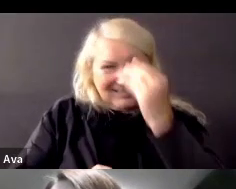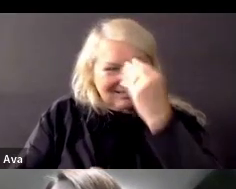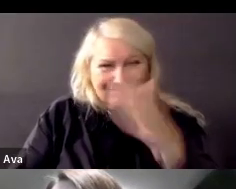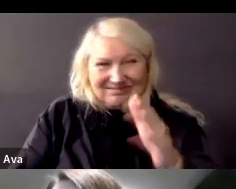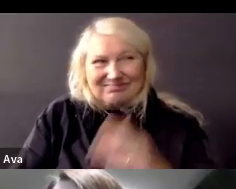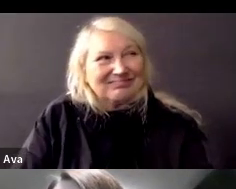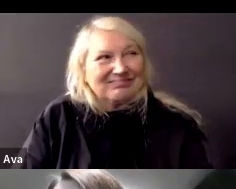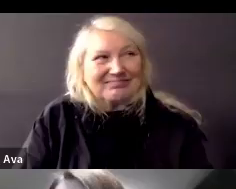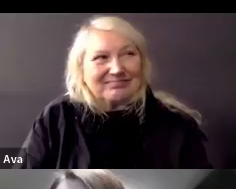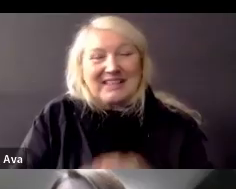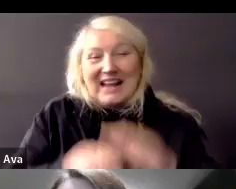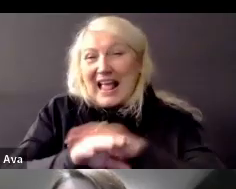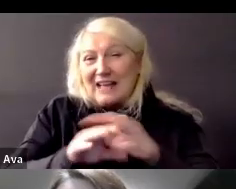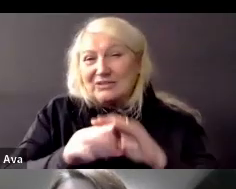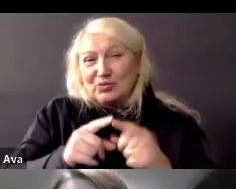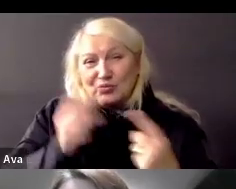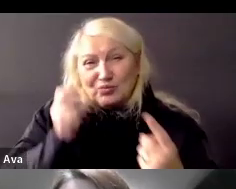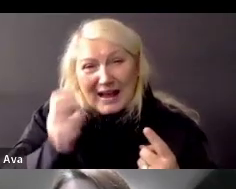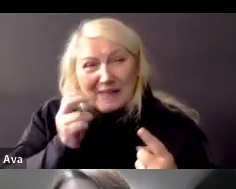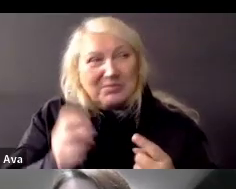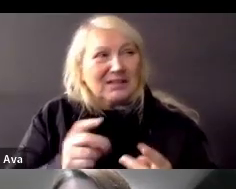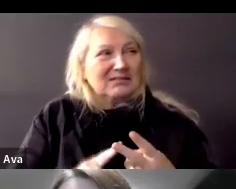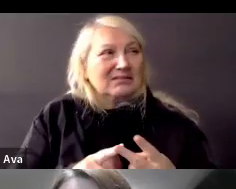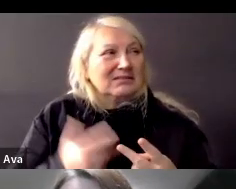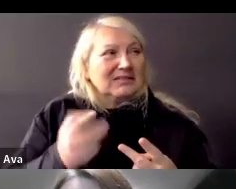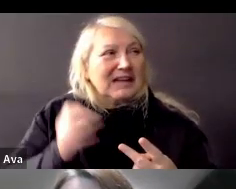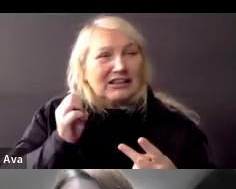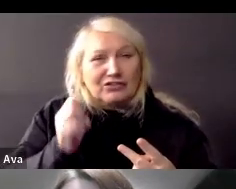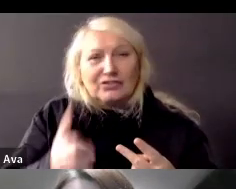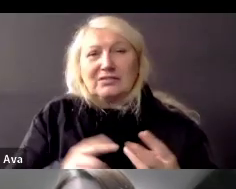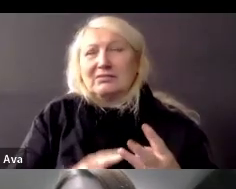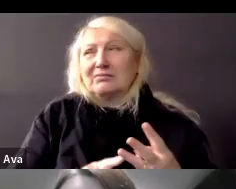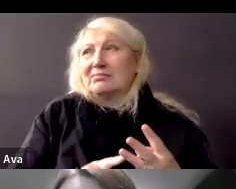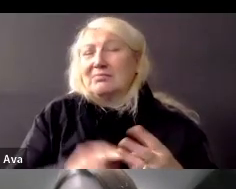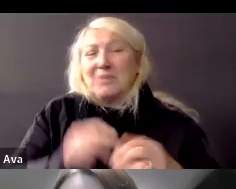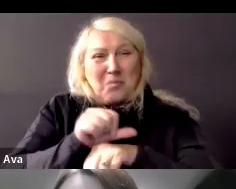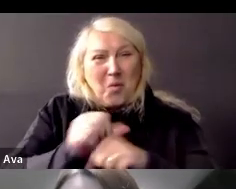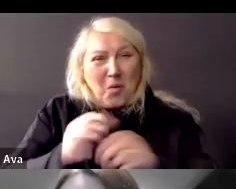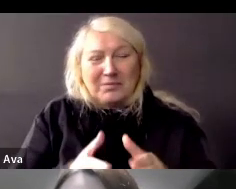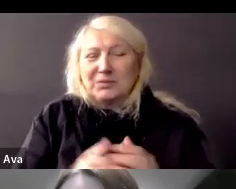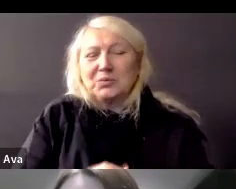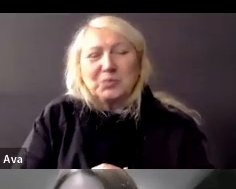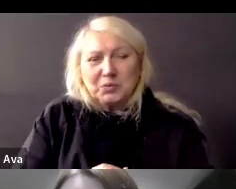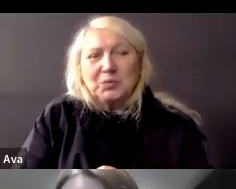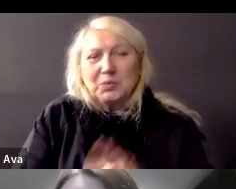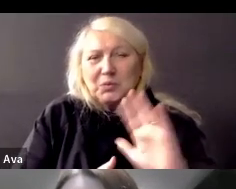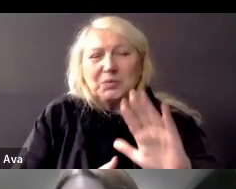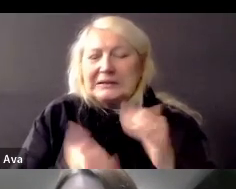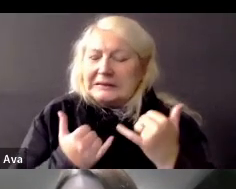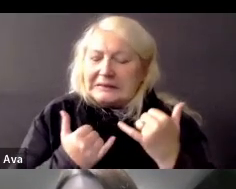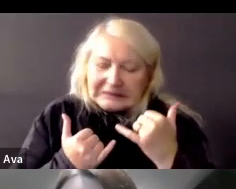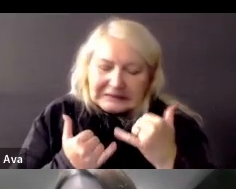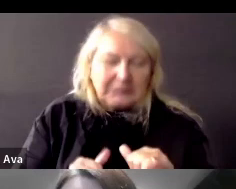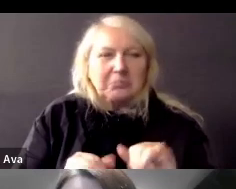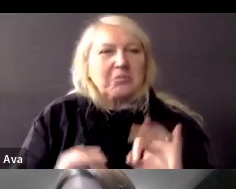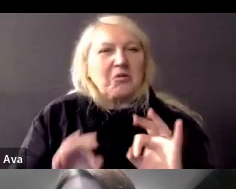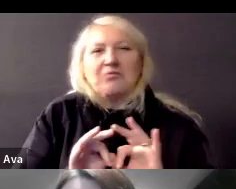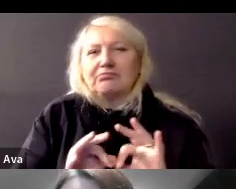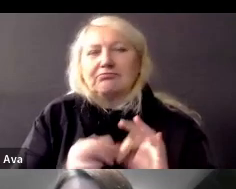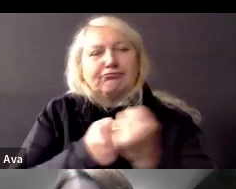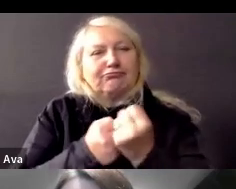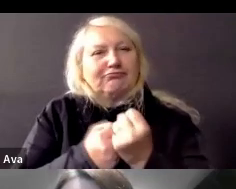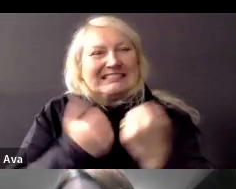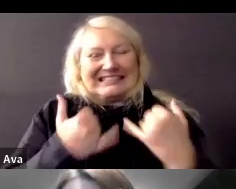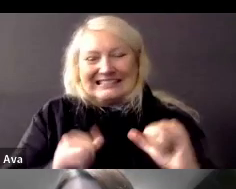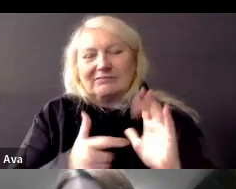transportation, education, employment, the supports in place so that one